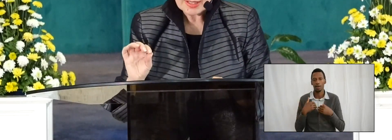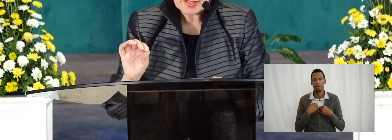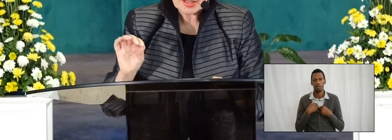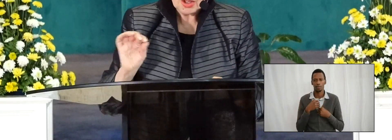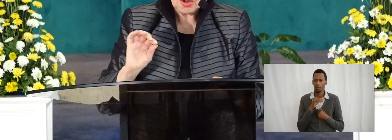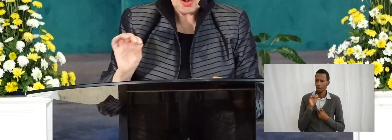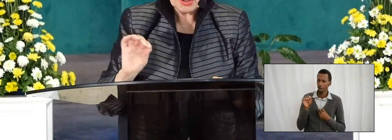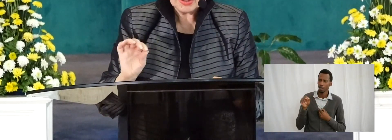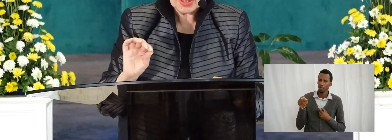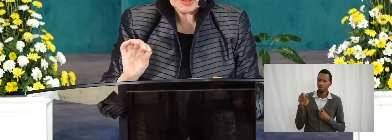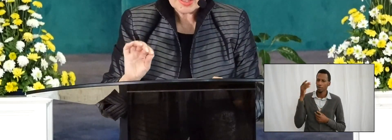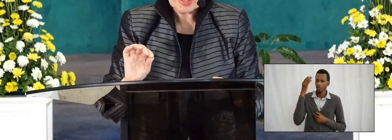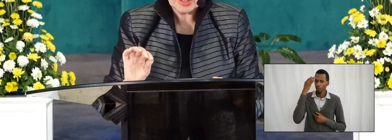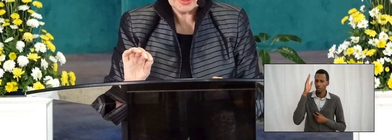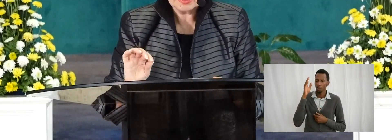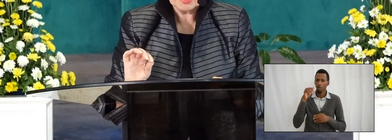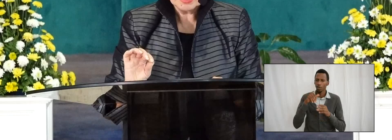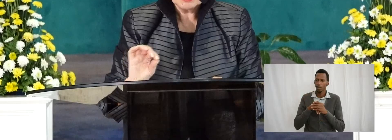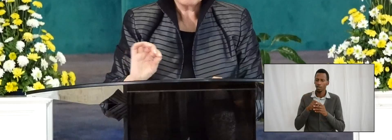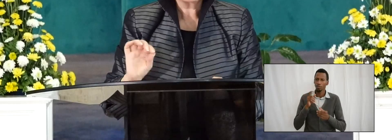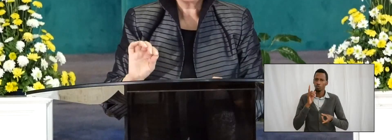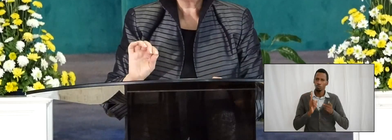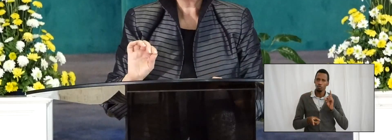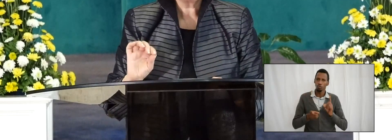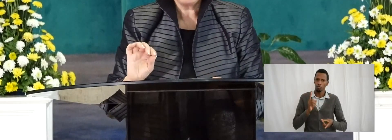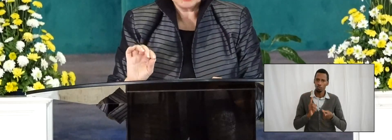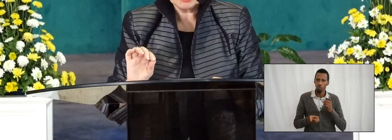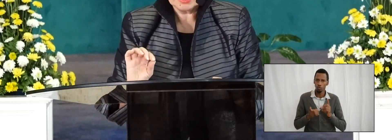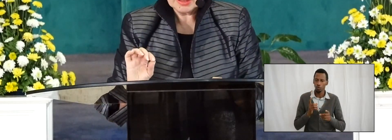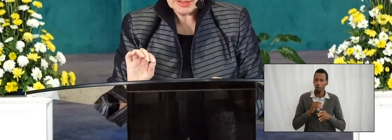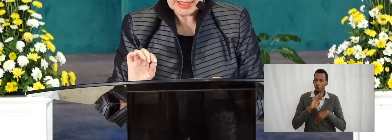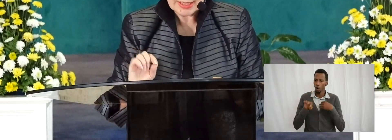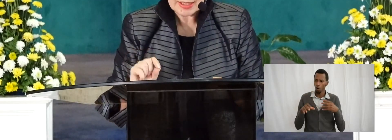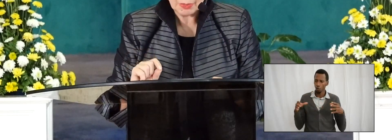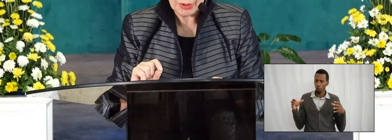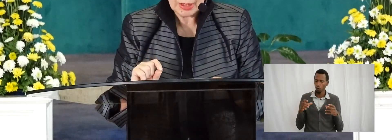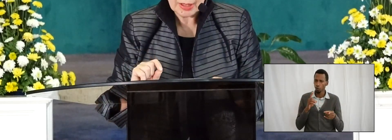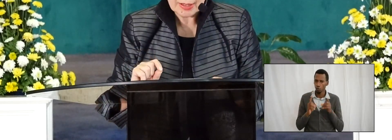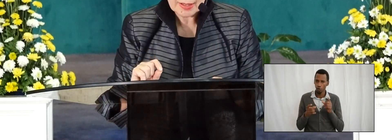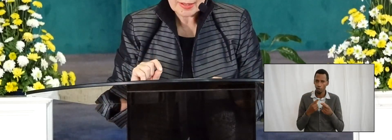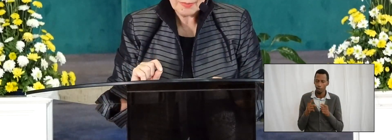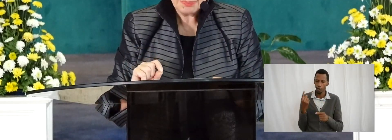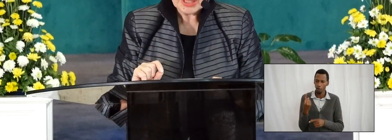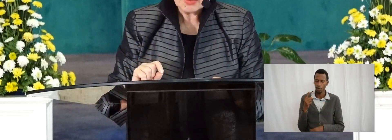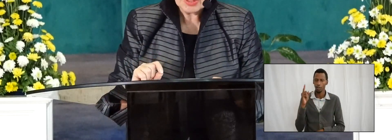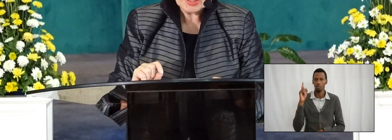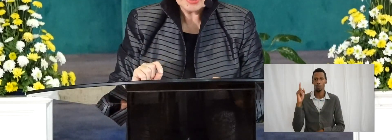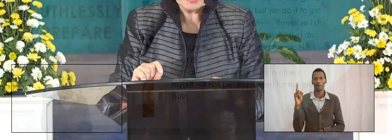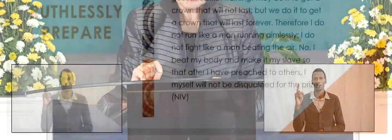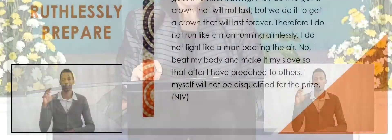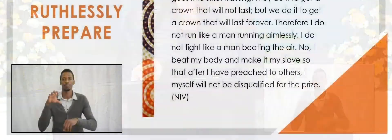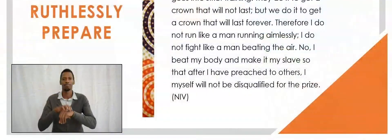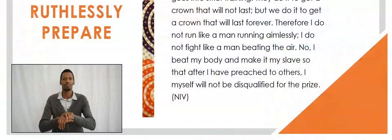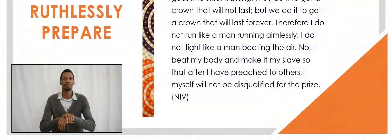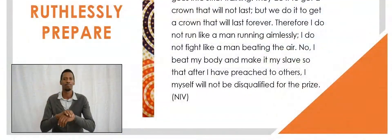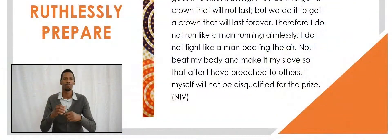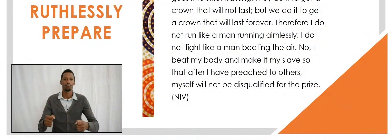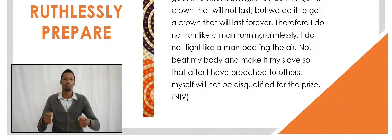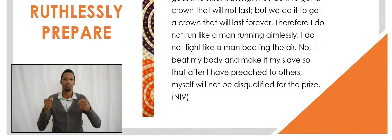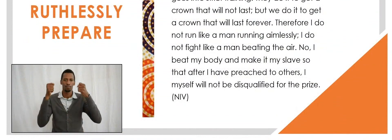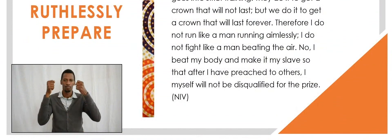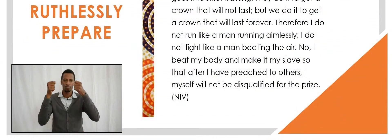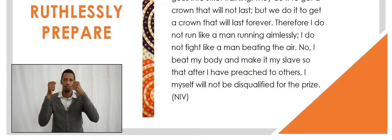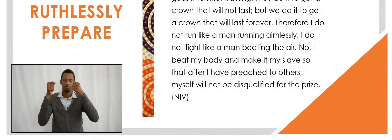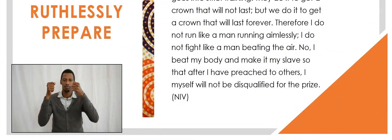a race all the runners run, but only one gets the prize? Run in such